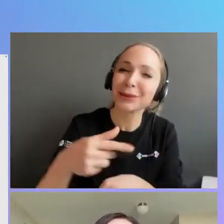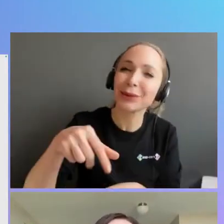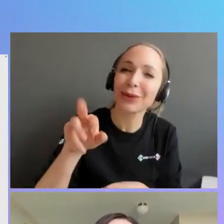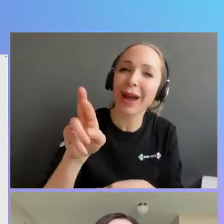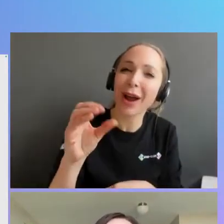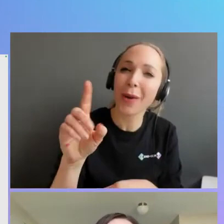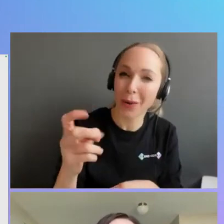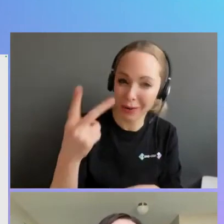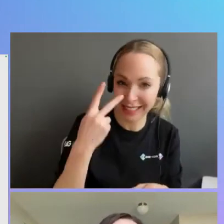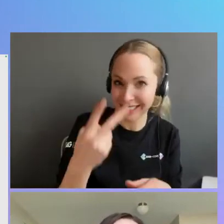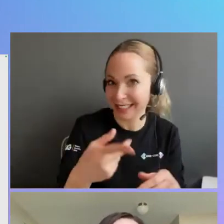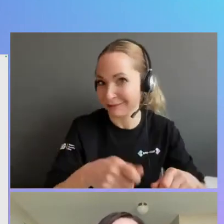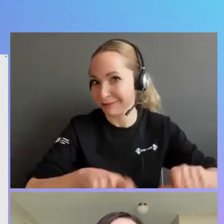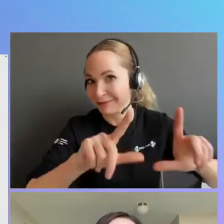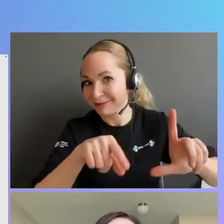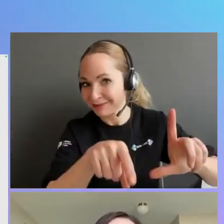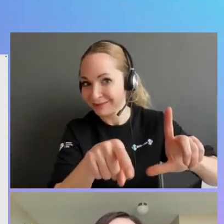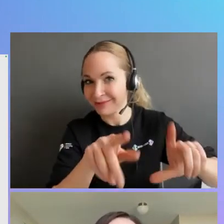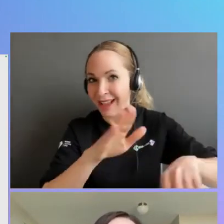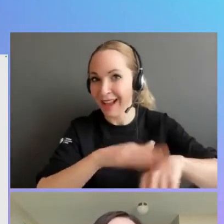screen, or you can go to